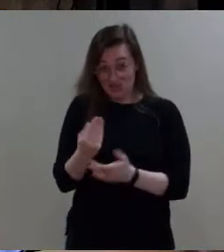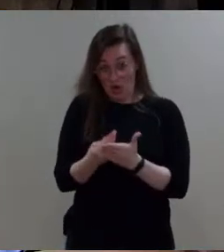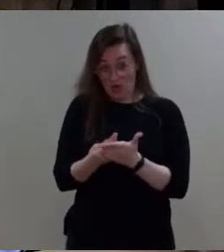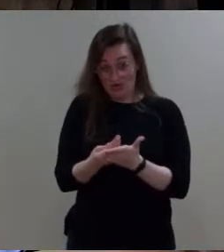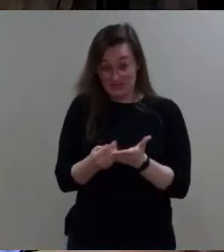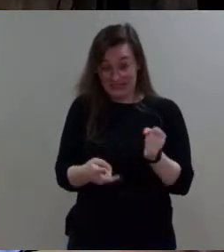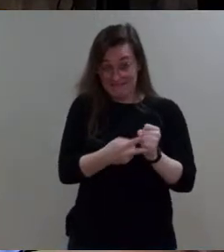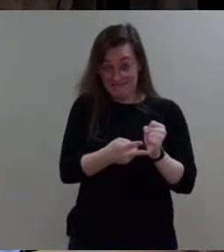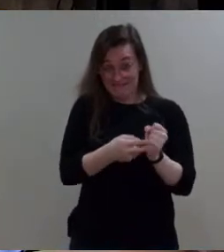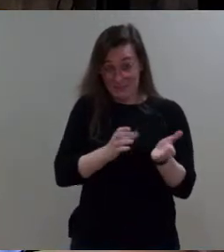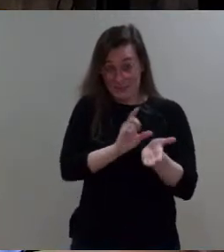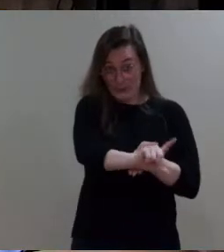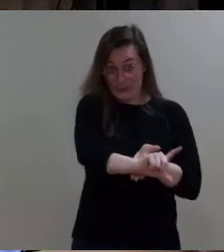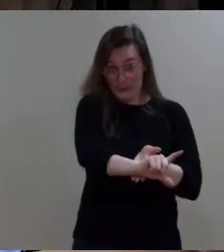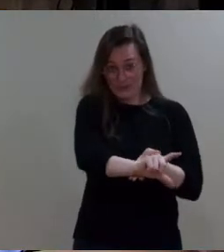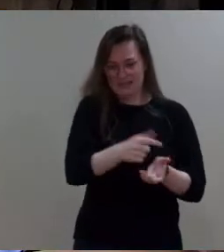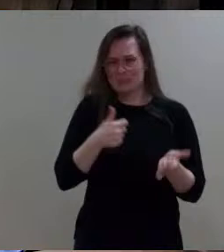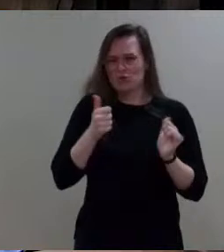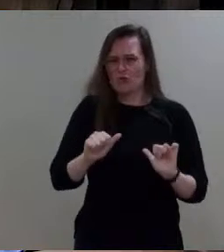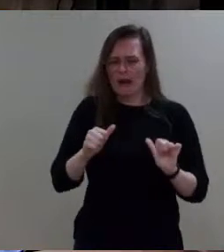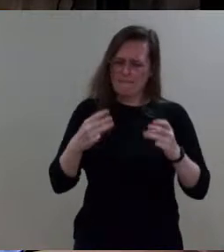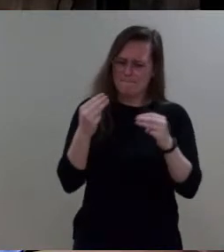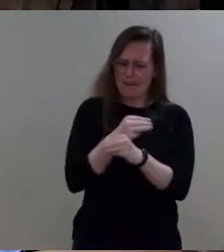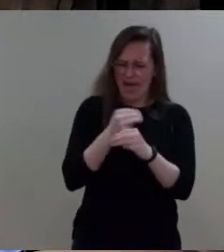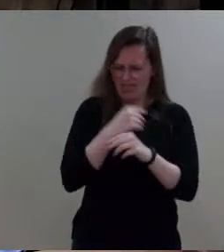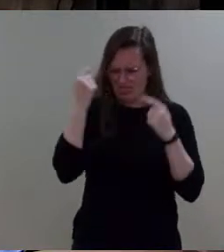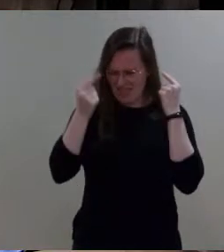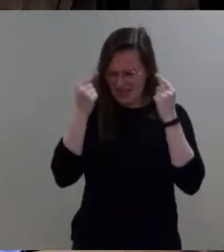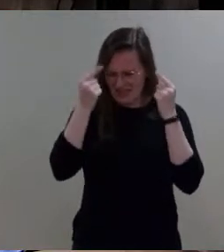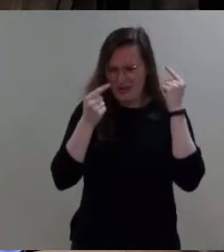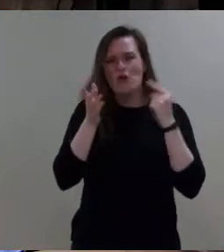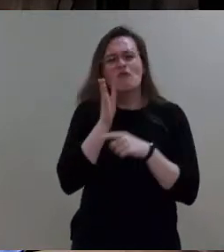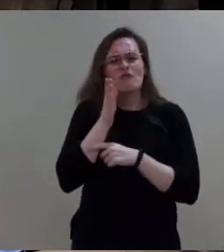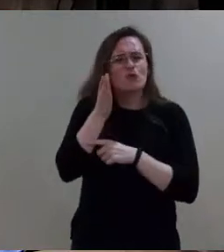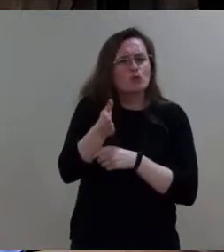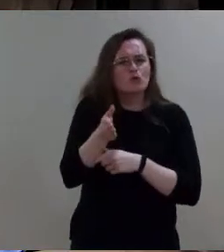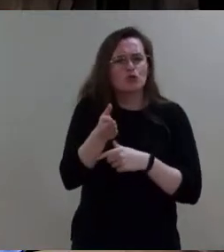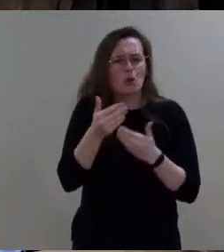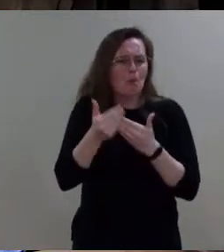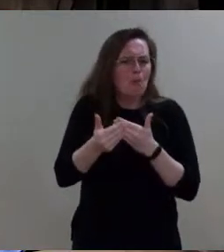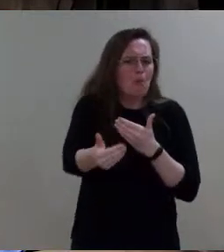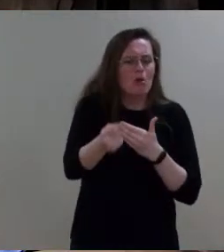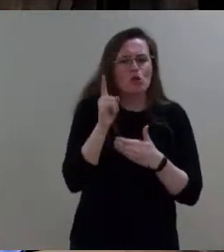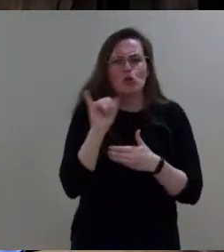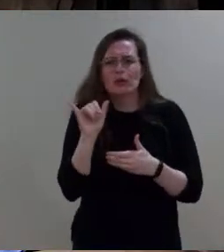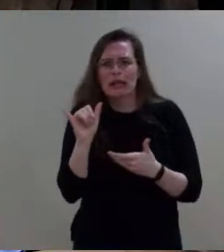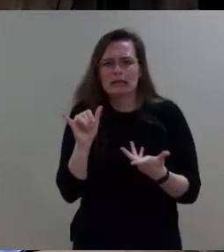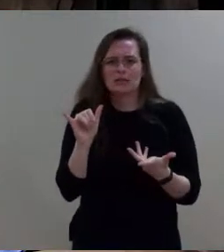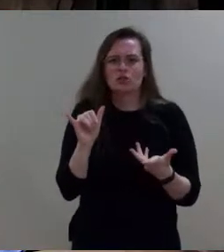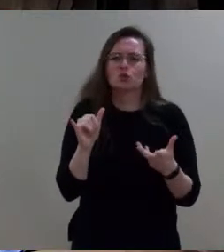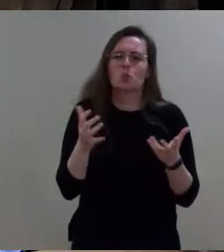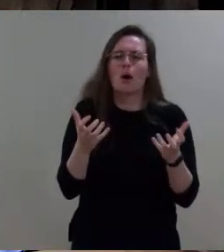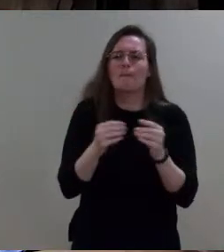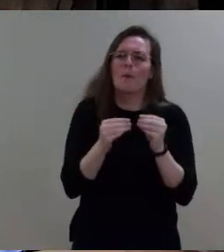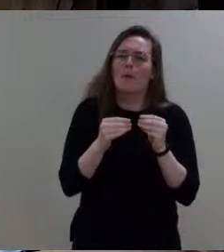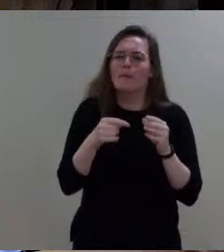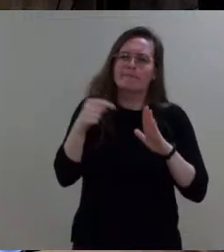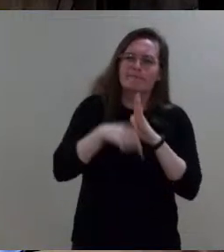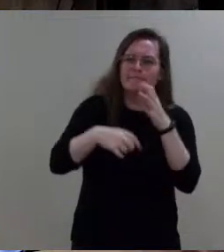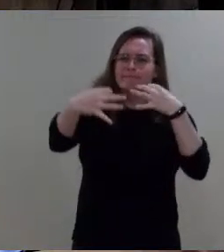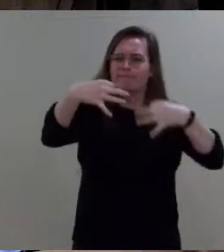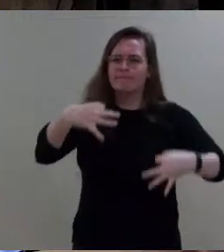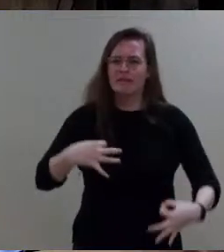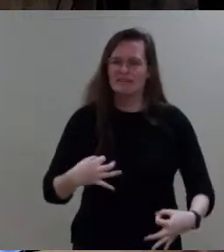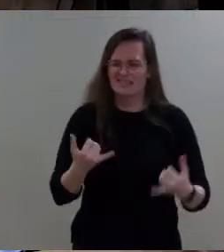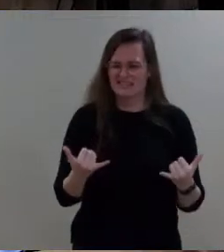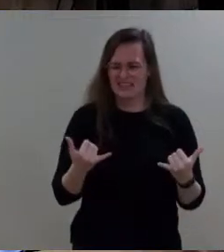the math of how those projections, those forecasts, it would be nice to see the ins and outs, cause it's hard for me to understand